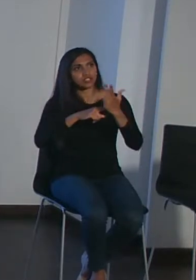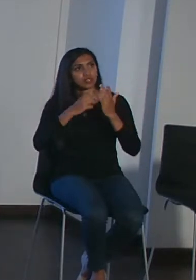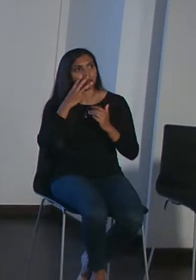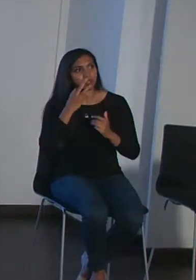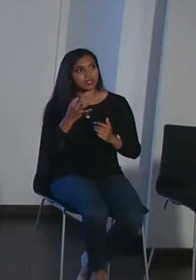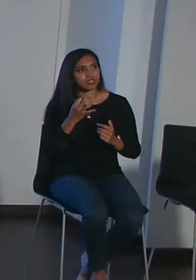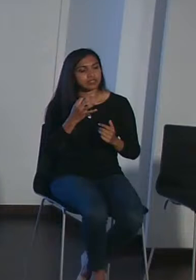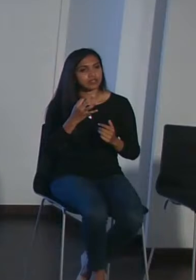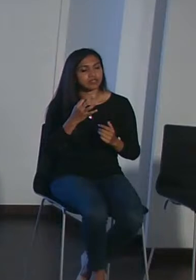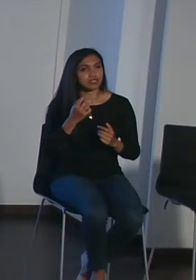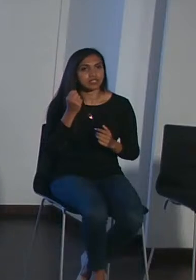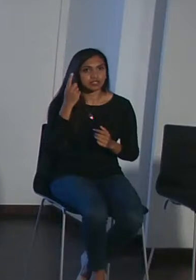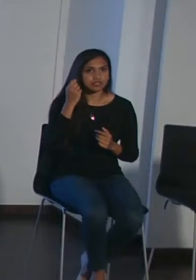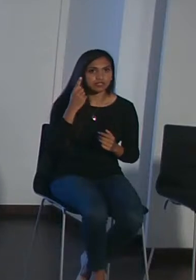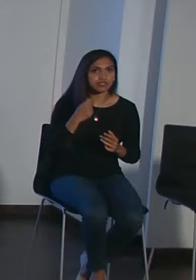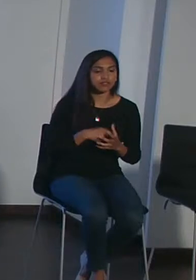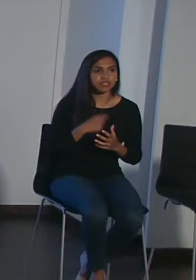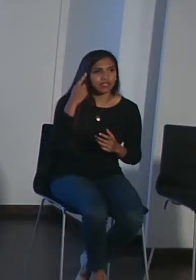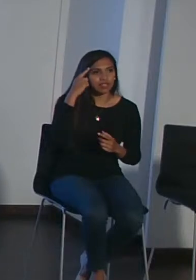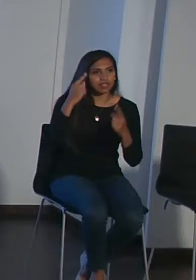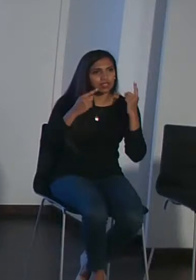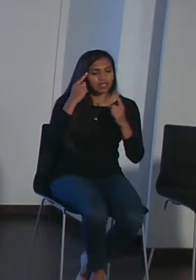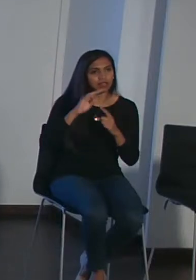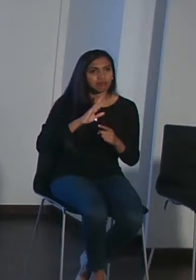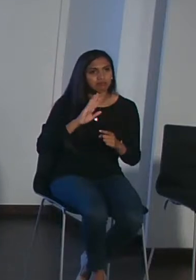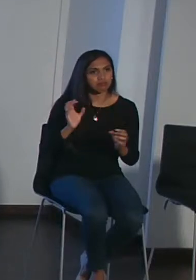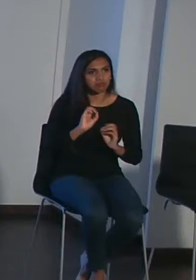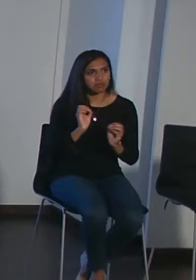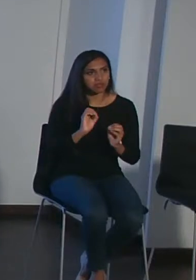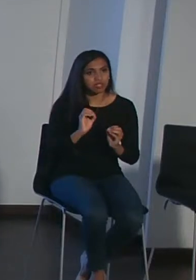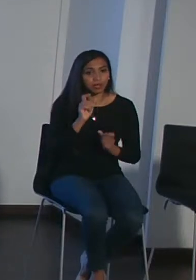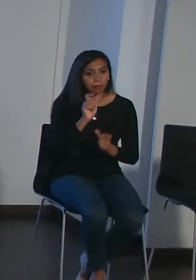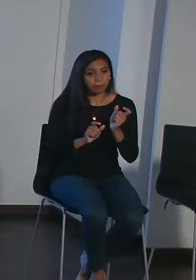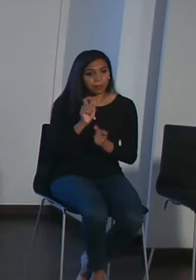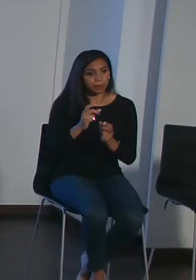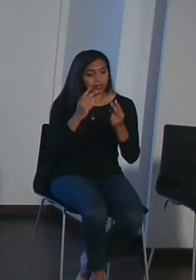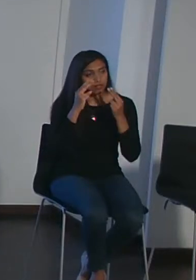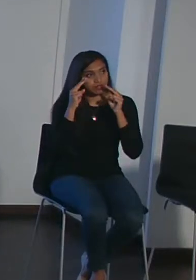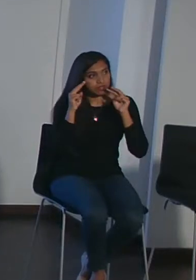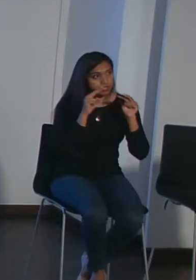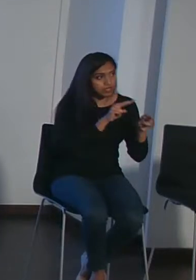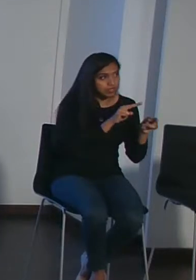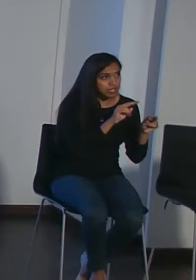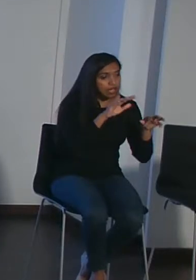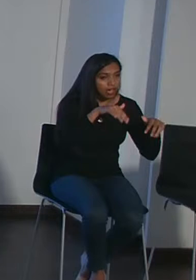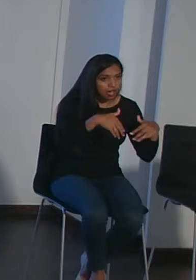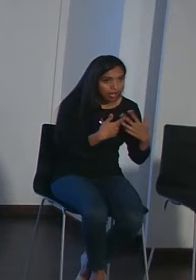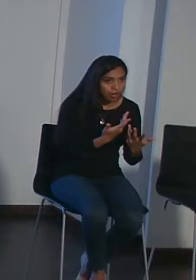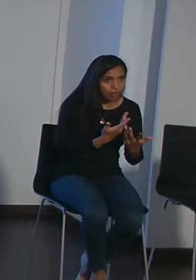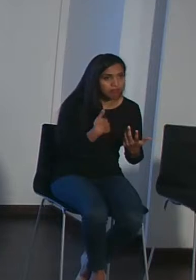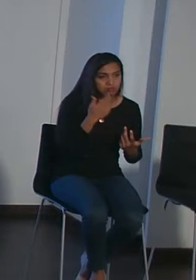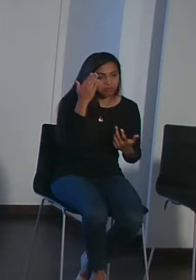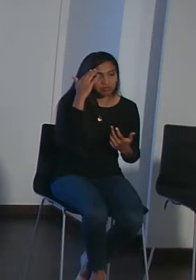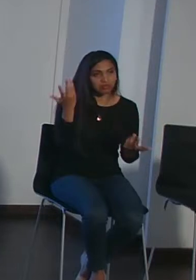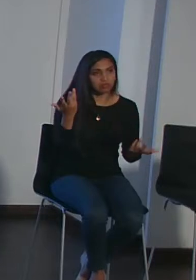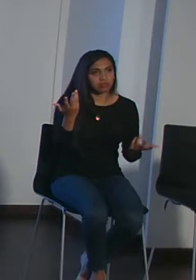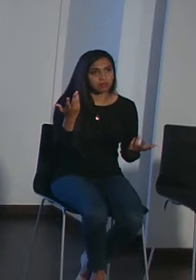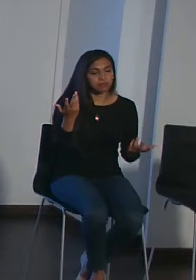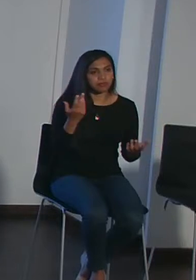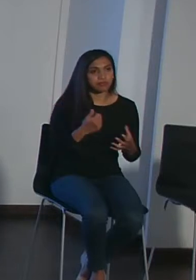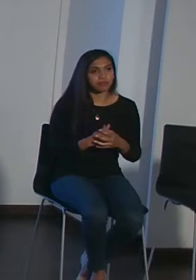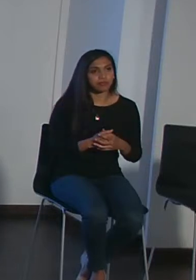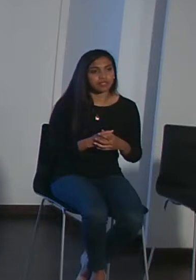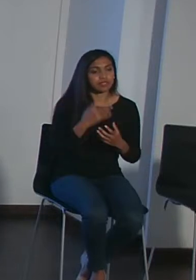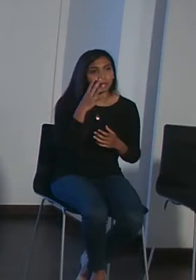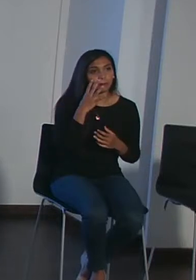graphic illustration. When you do think of it, and you realize how the audience responds to something which is